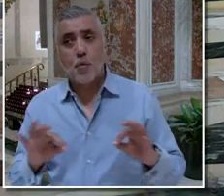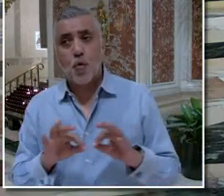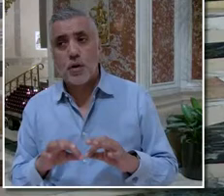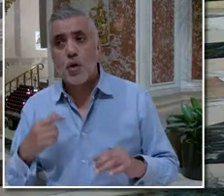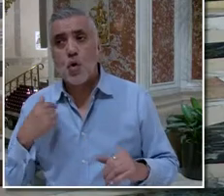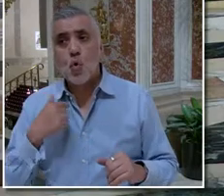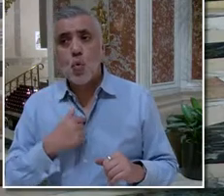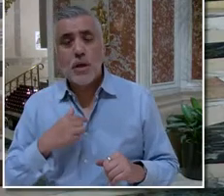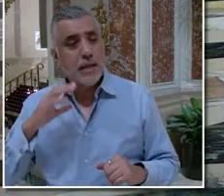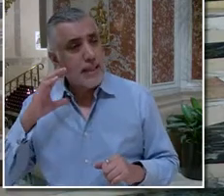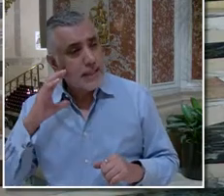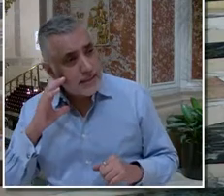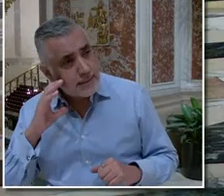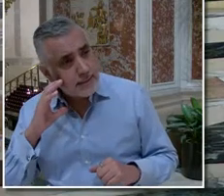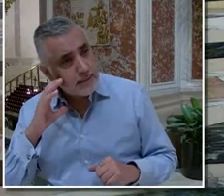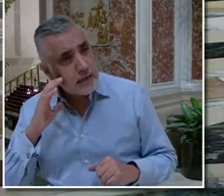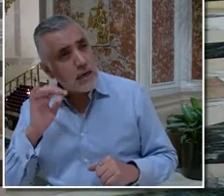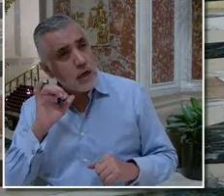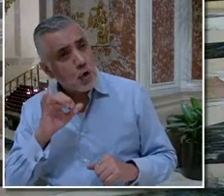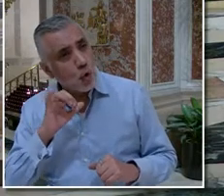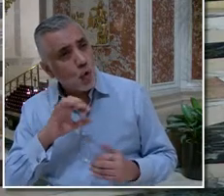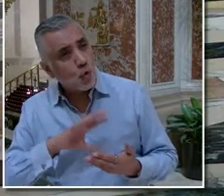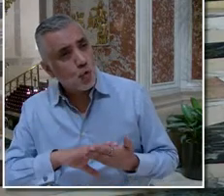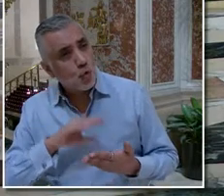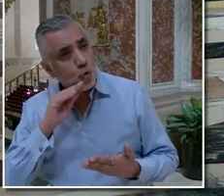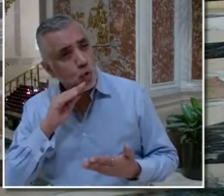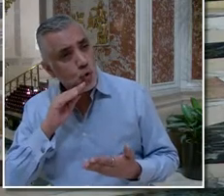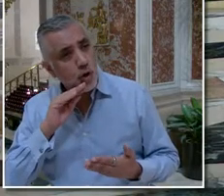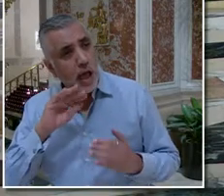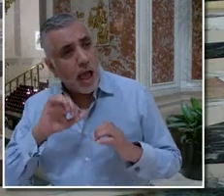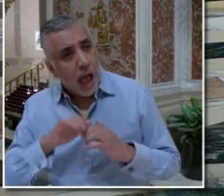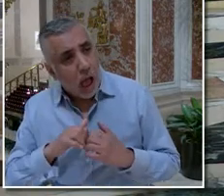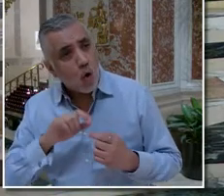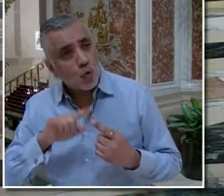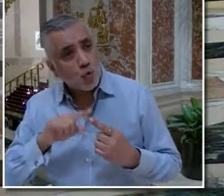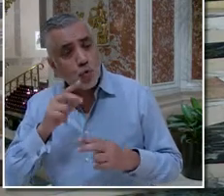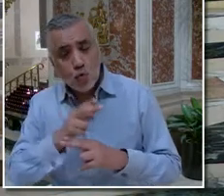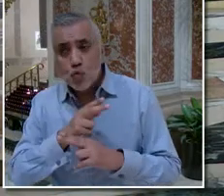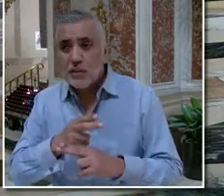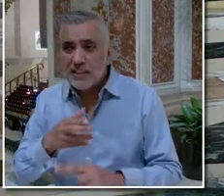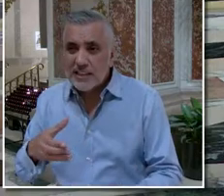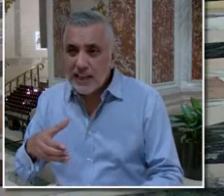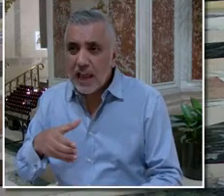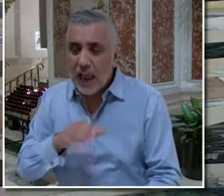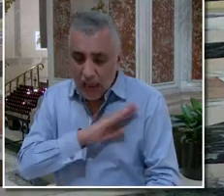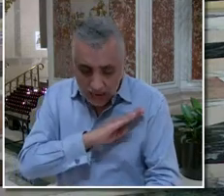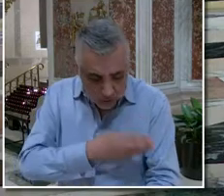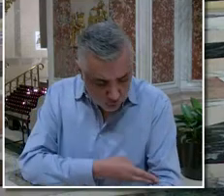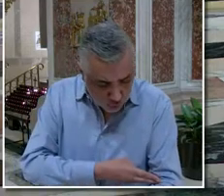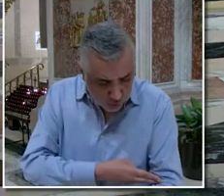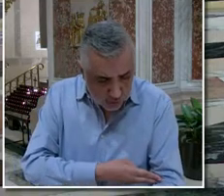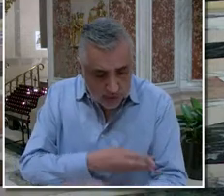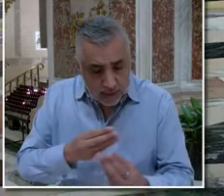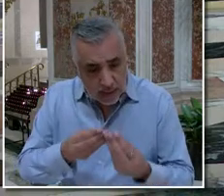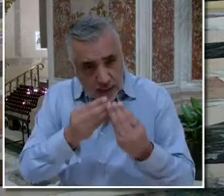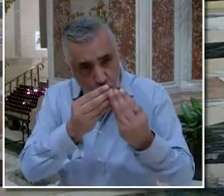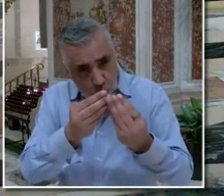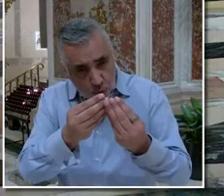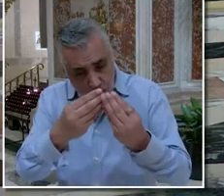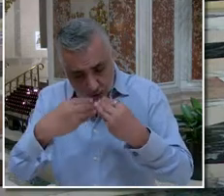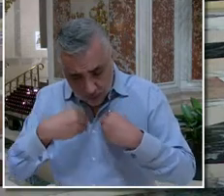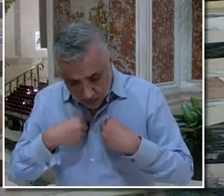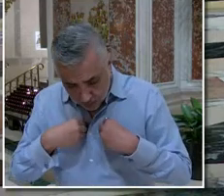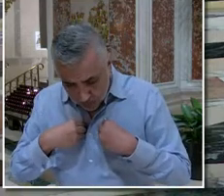we listen in order to learn how to use the energy that the Eucharist